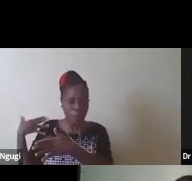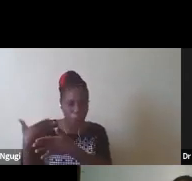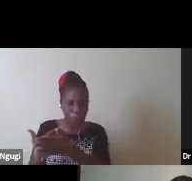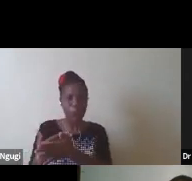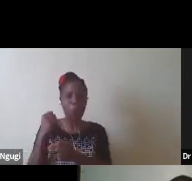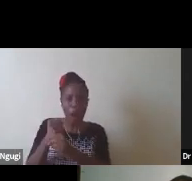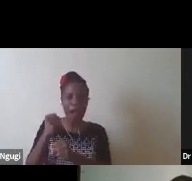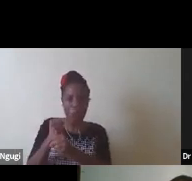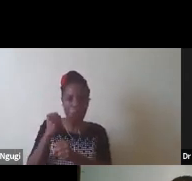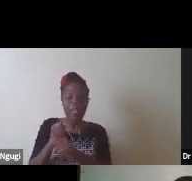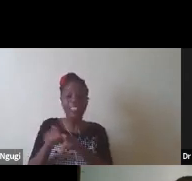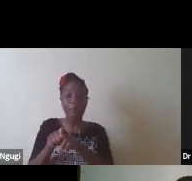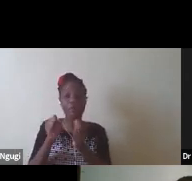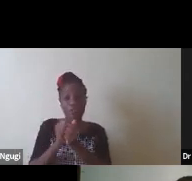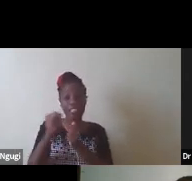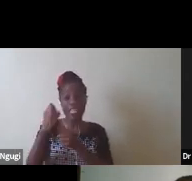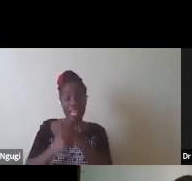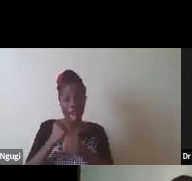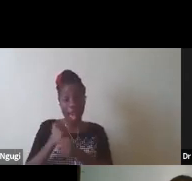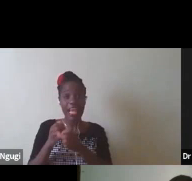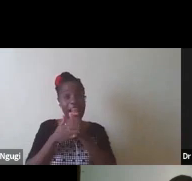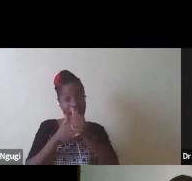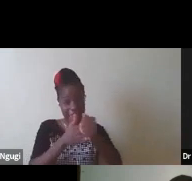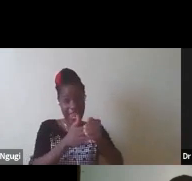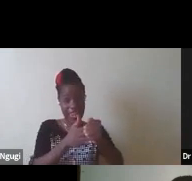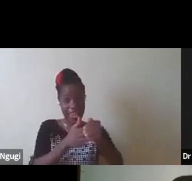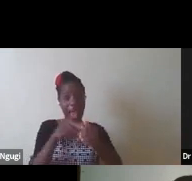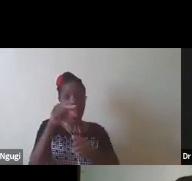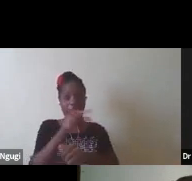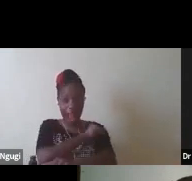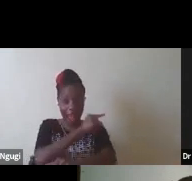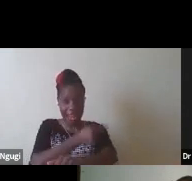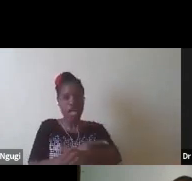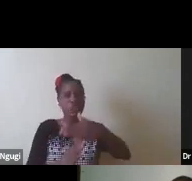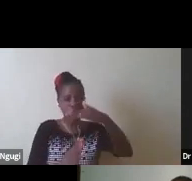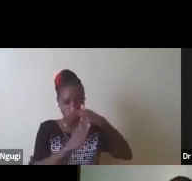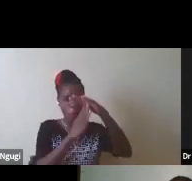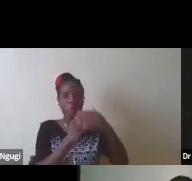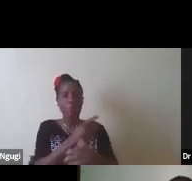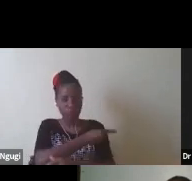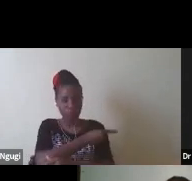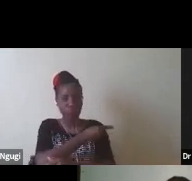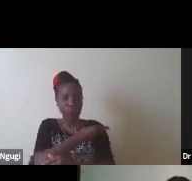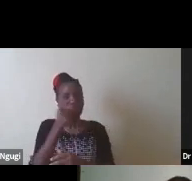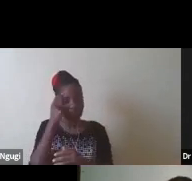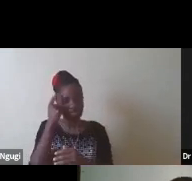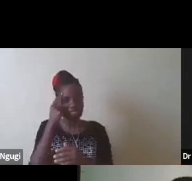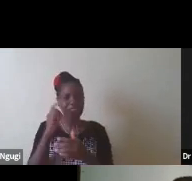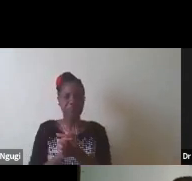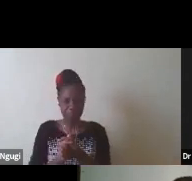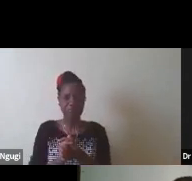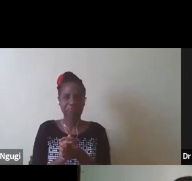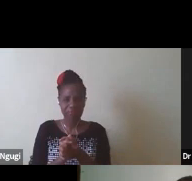at the helm of leadership as Ghana's chief psychiatrist. What are the most important lessons that you've